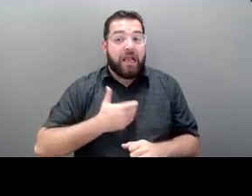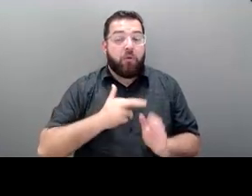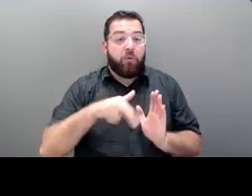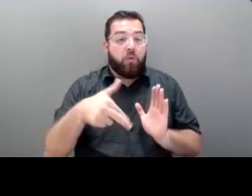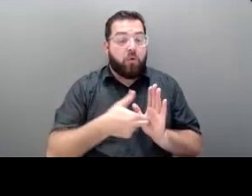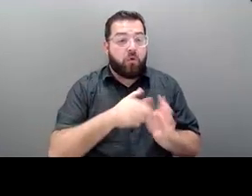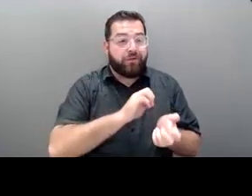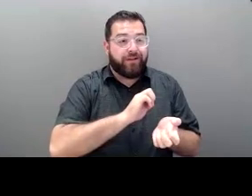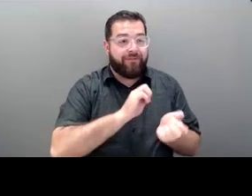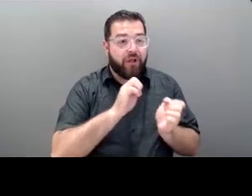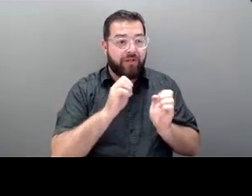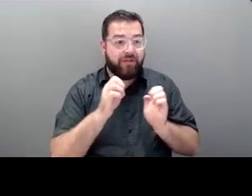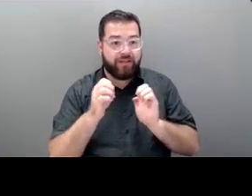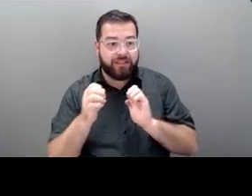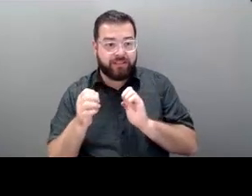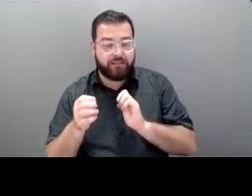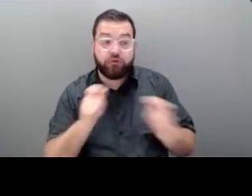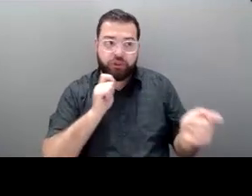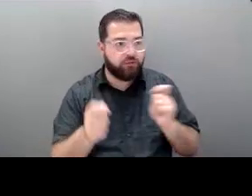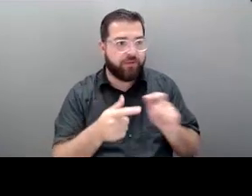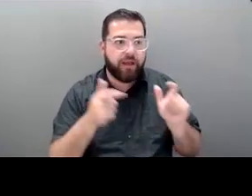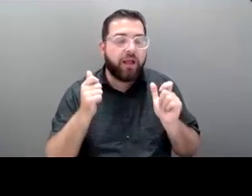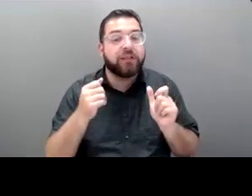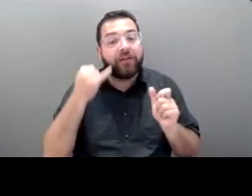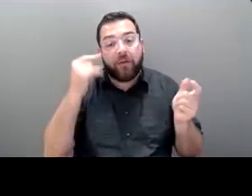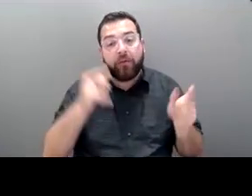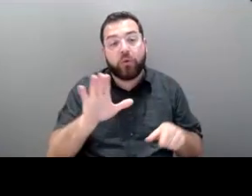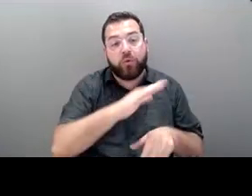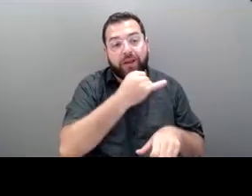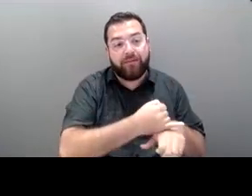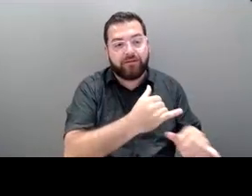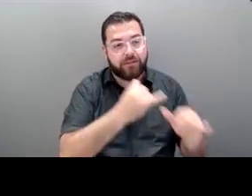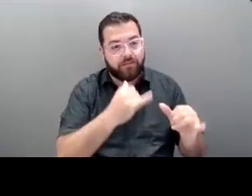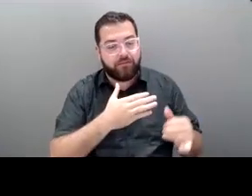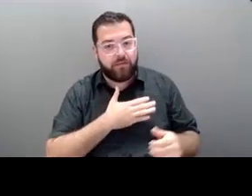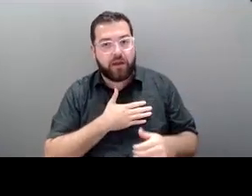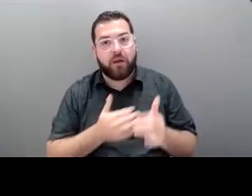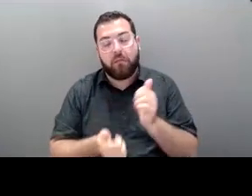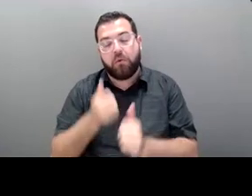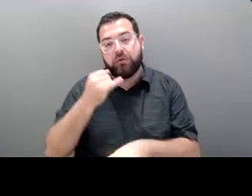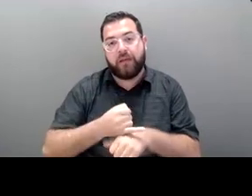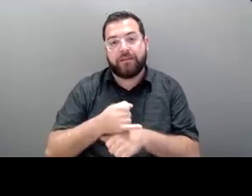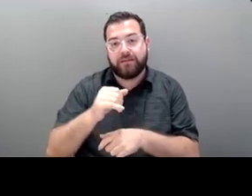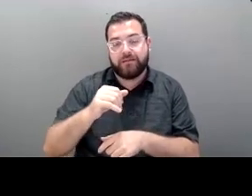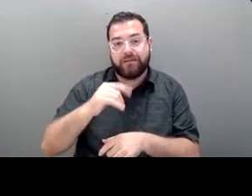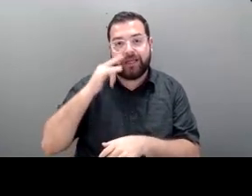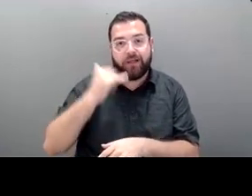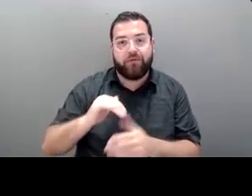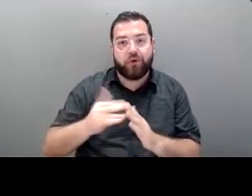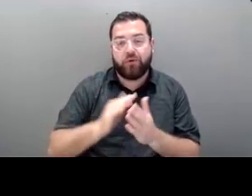are shifting quickly. I know if your campus is anything like mine or most of our campuses in the California community colleges, we're not